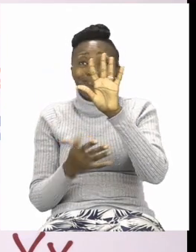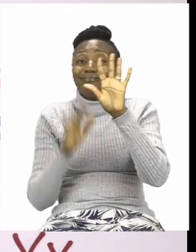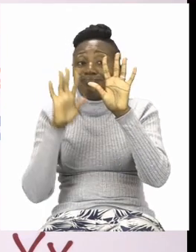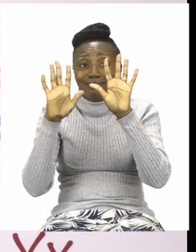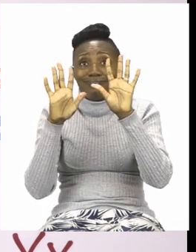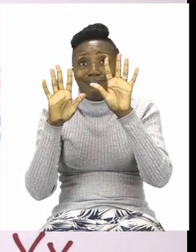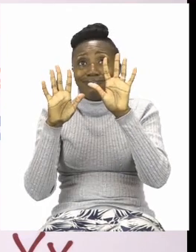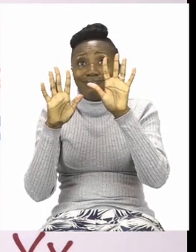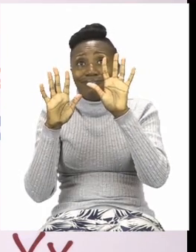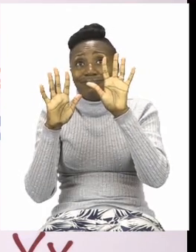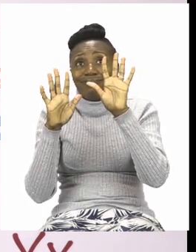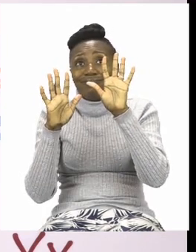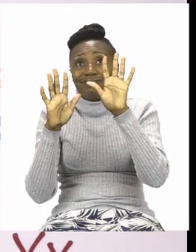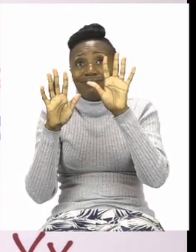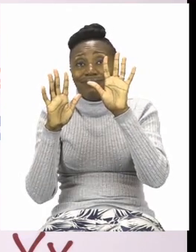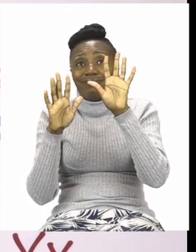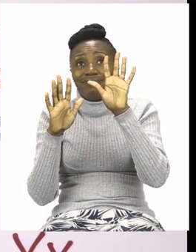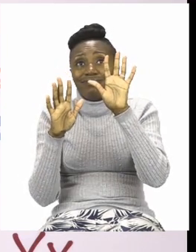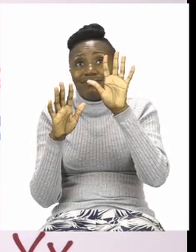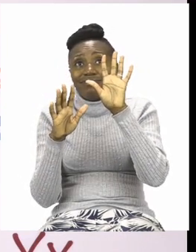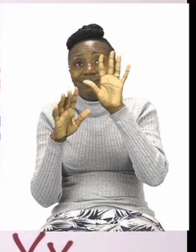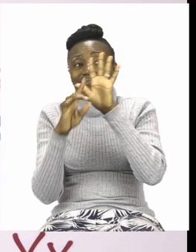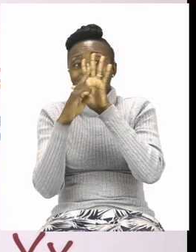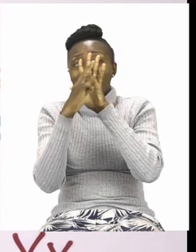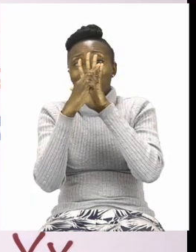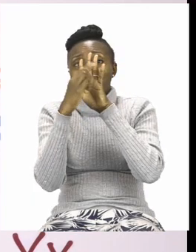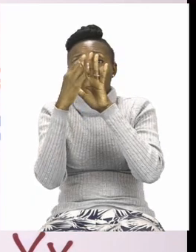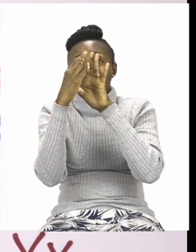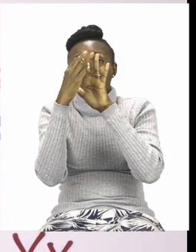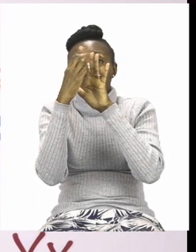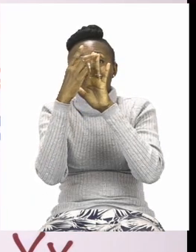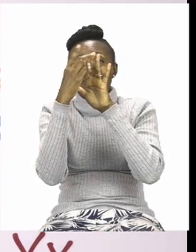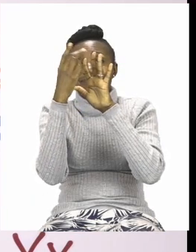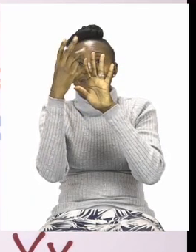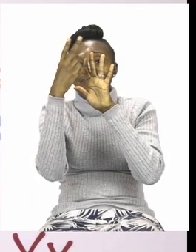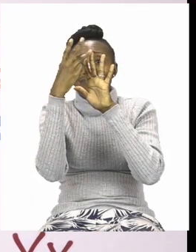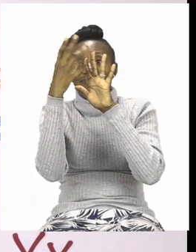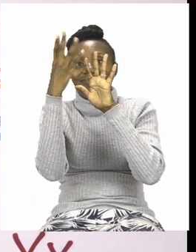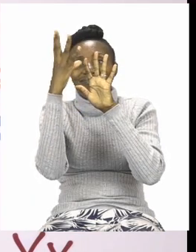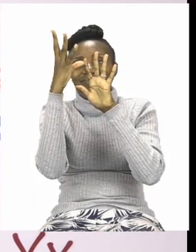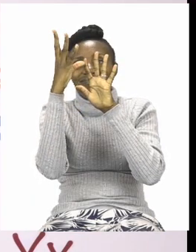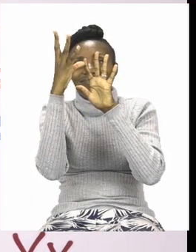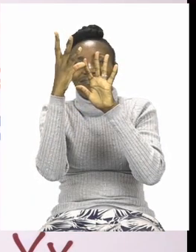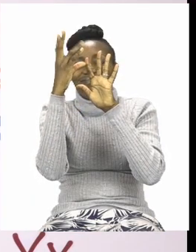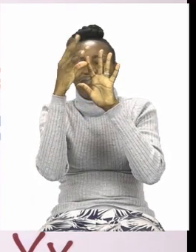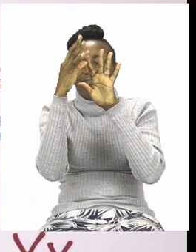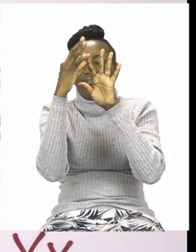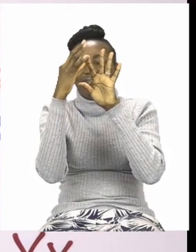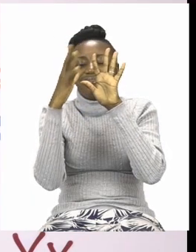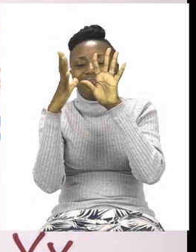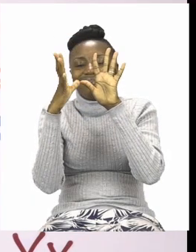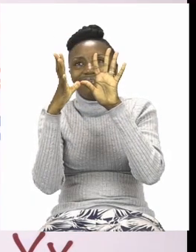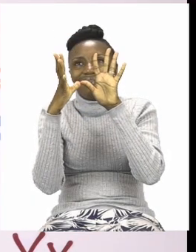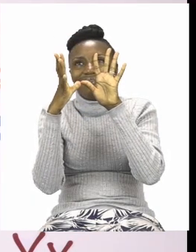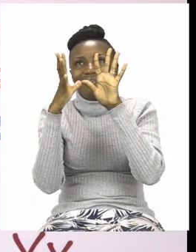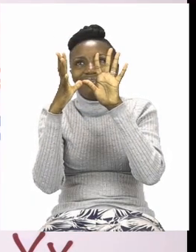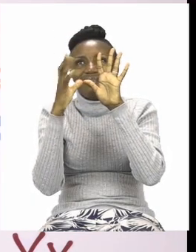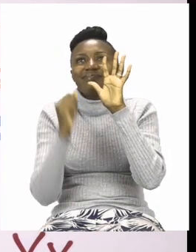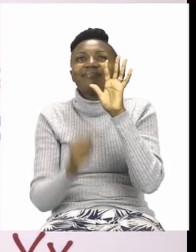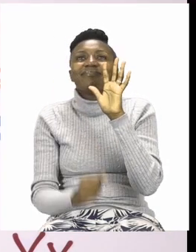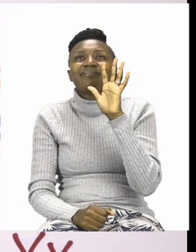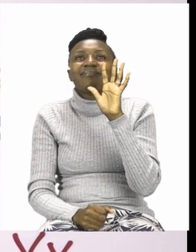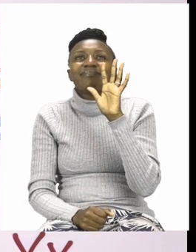the fingers on this hand. 1, 2, 3, 4, 5.